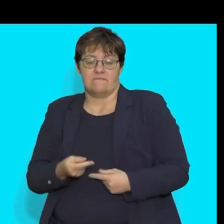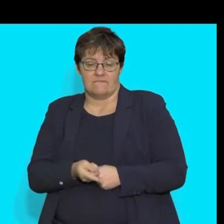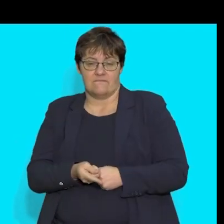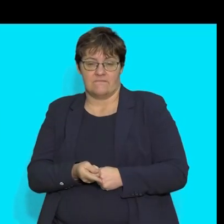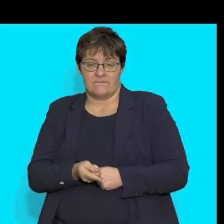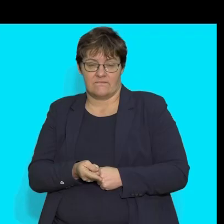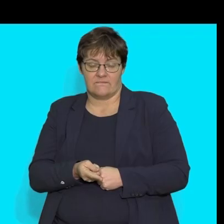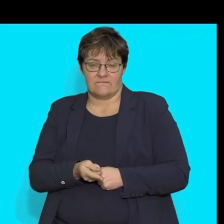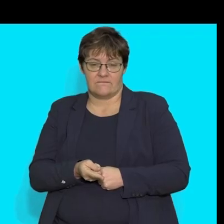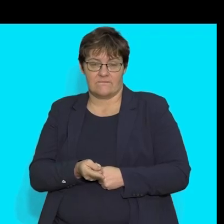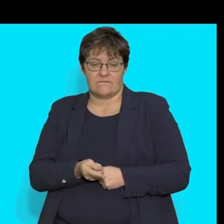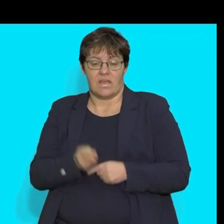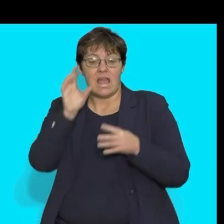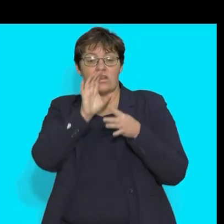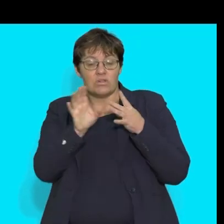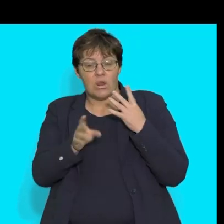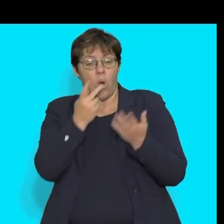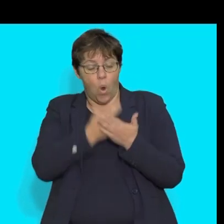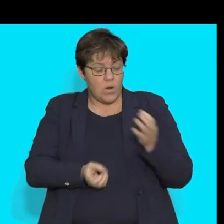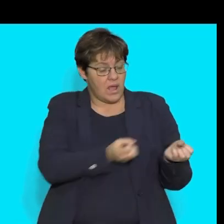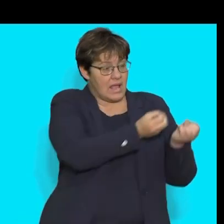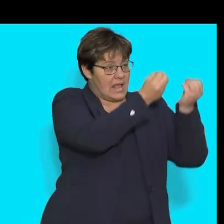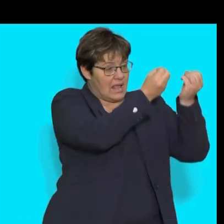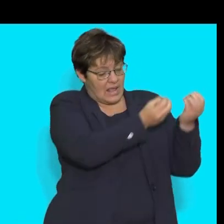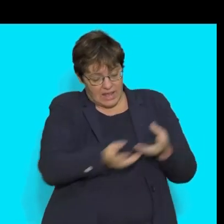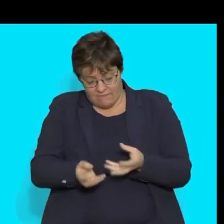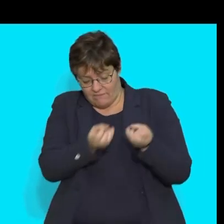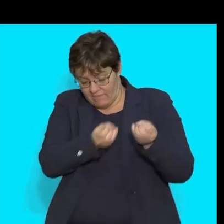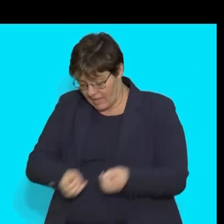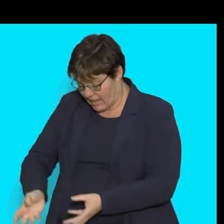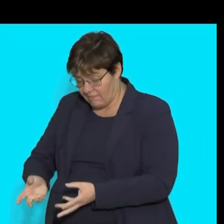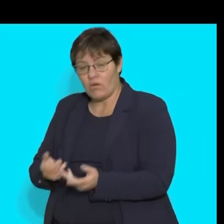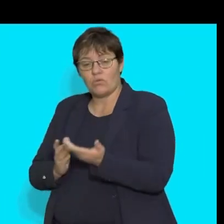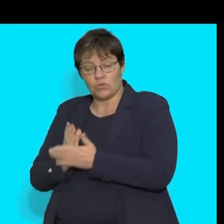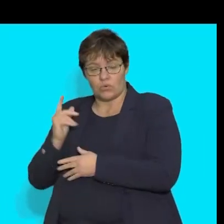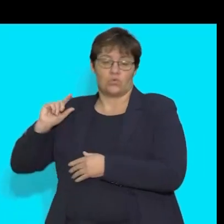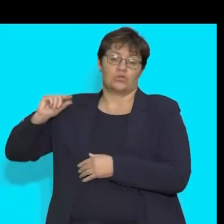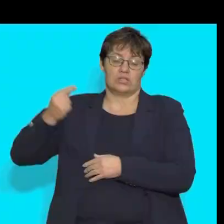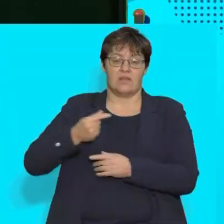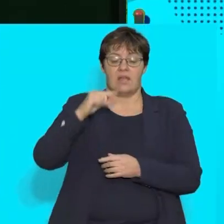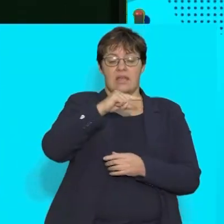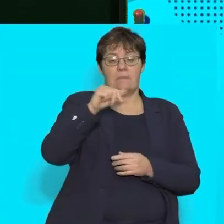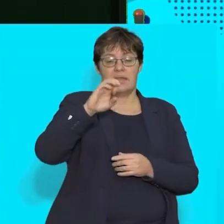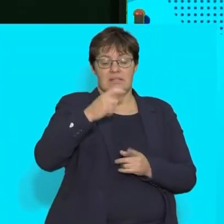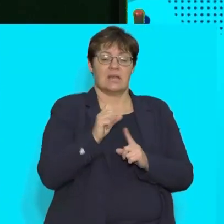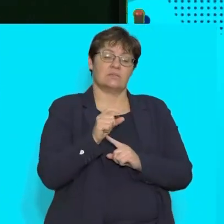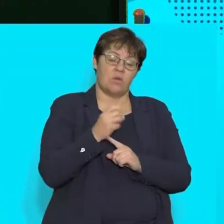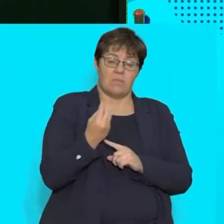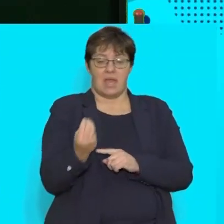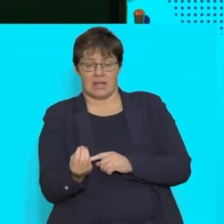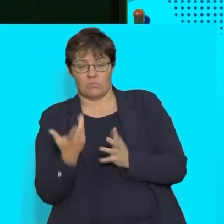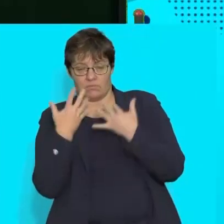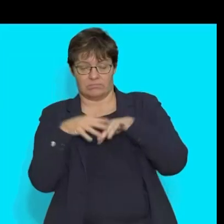So a characteristic can only be passed down from the parents through genes, and that comes from the gametes, the sperms and the eggs